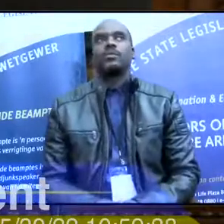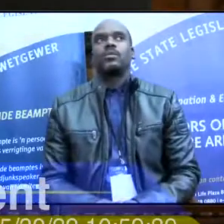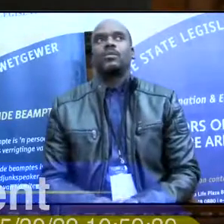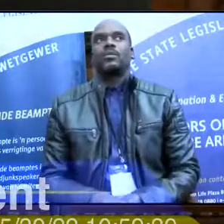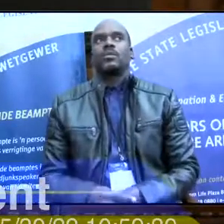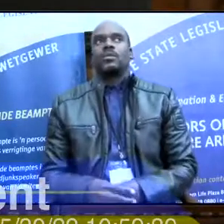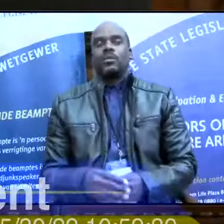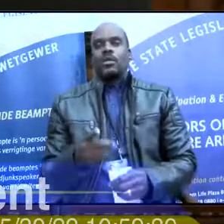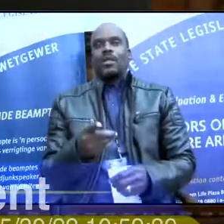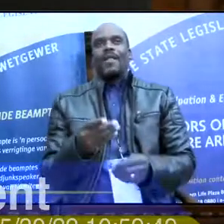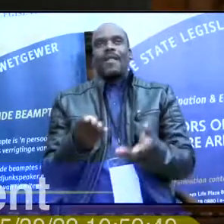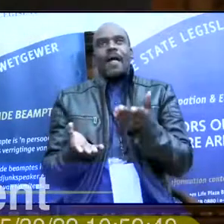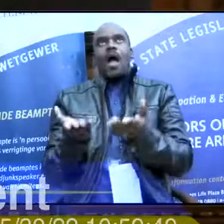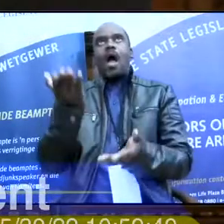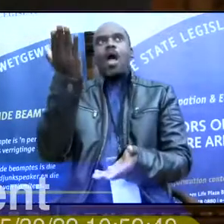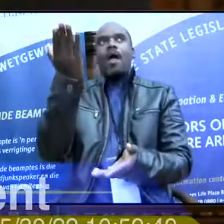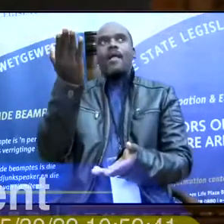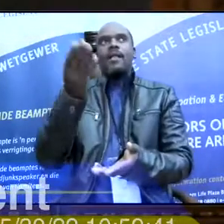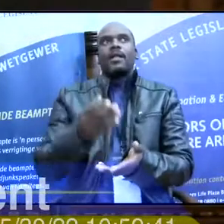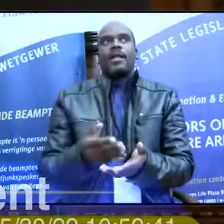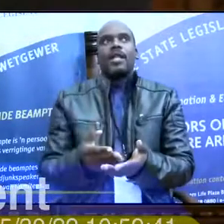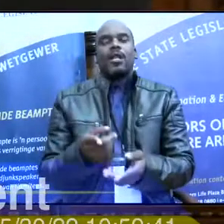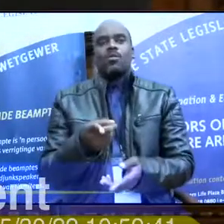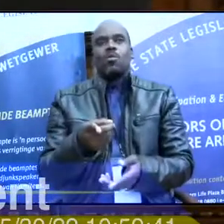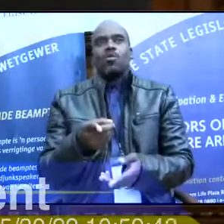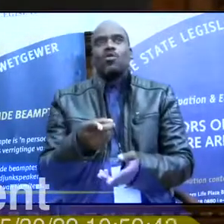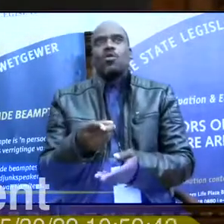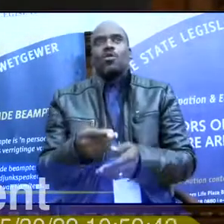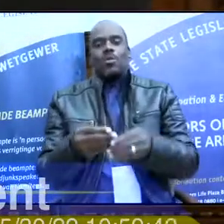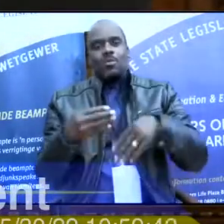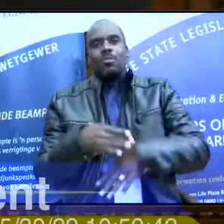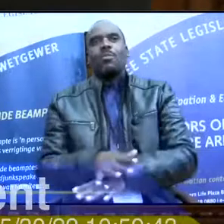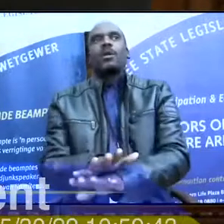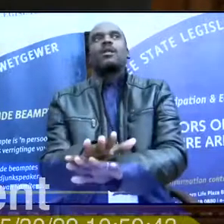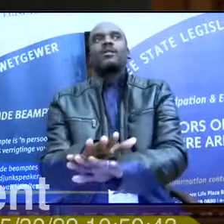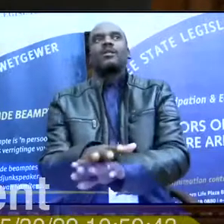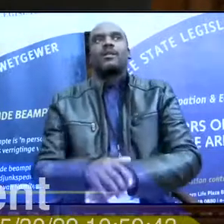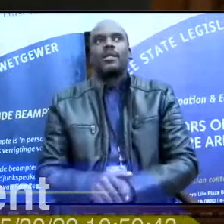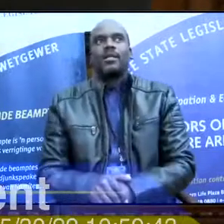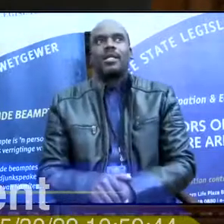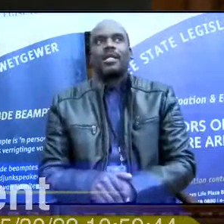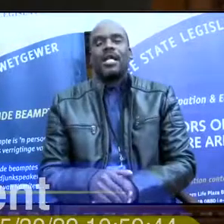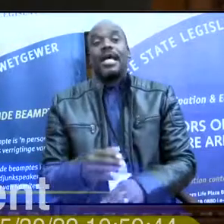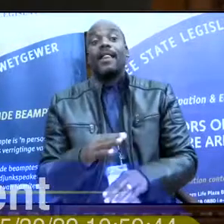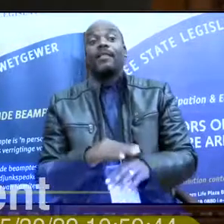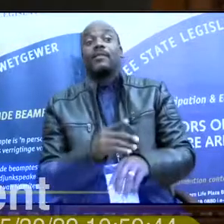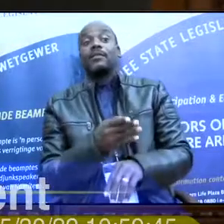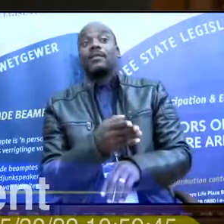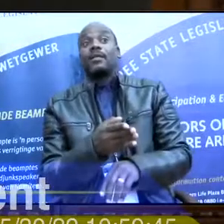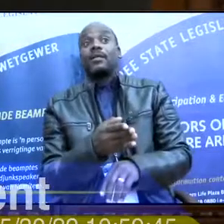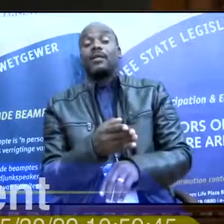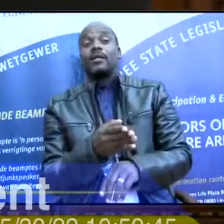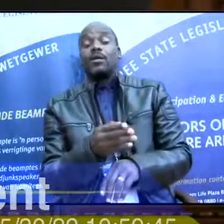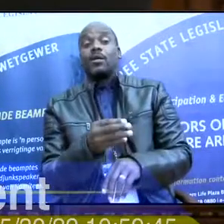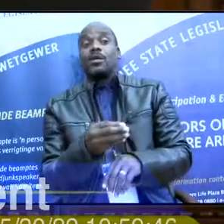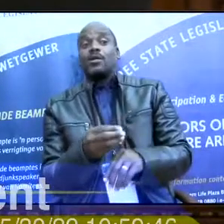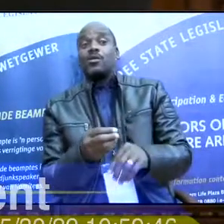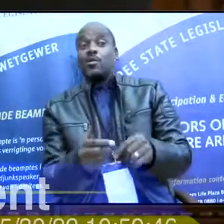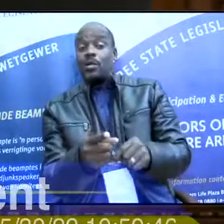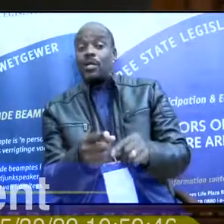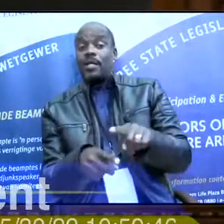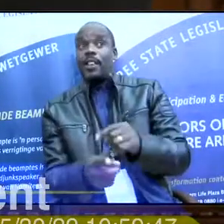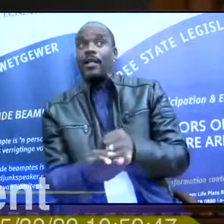depended highly on information related to facts at the time and that facts were provided by